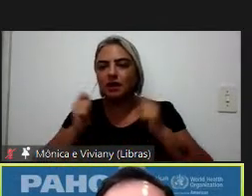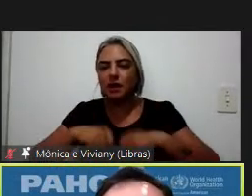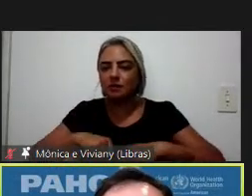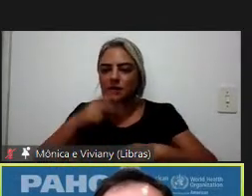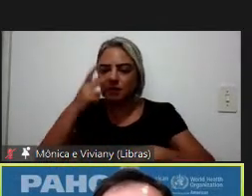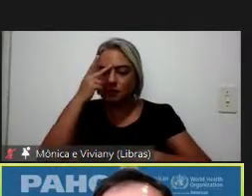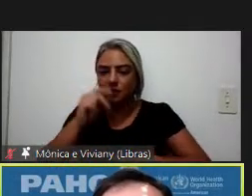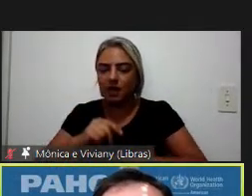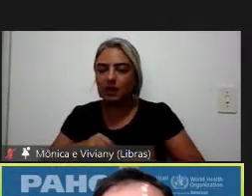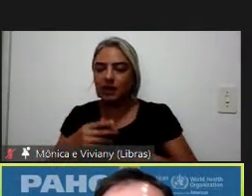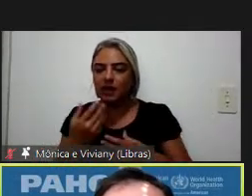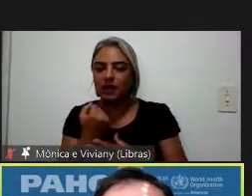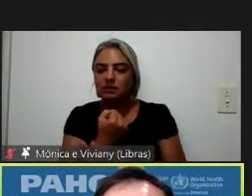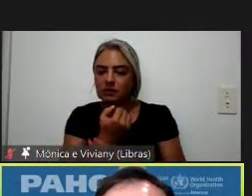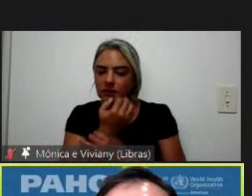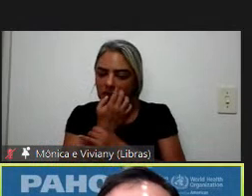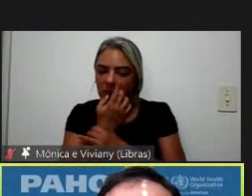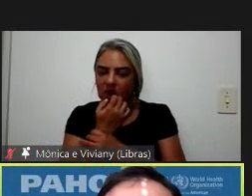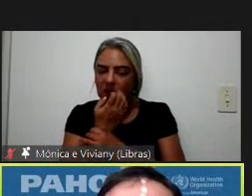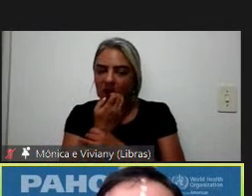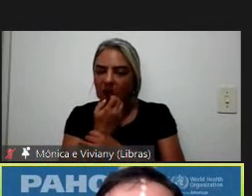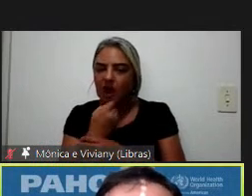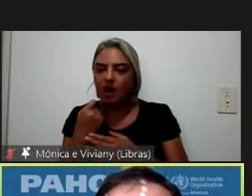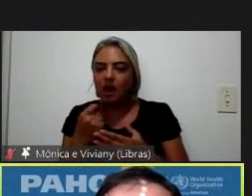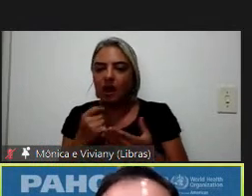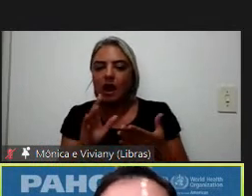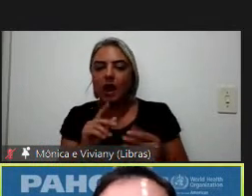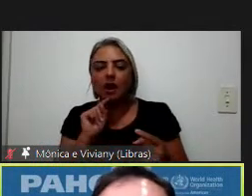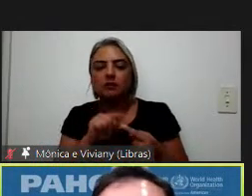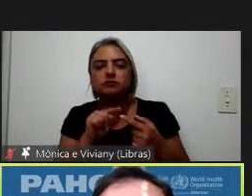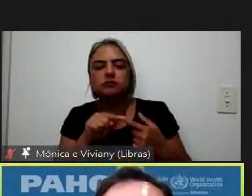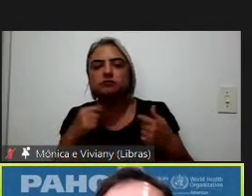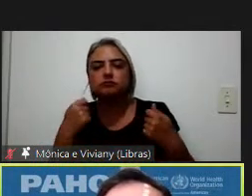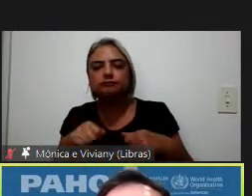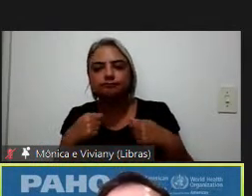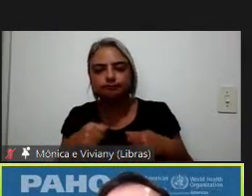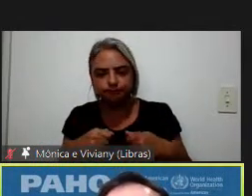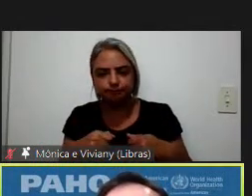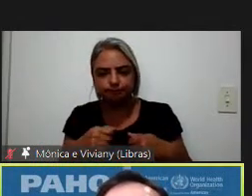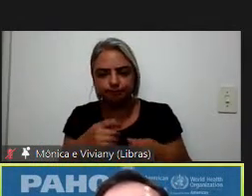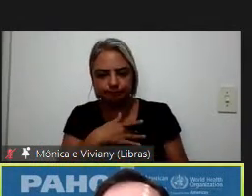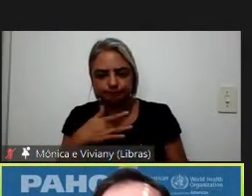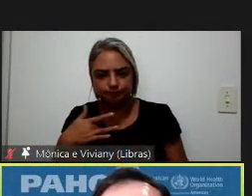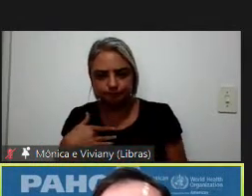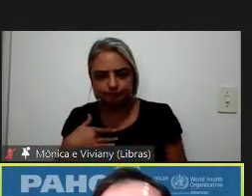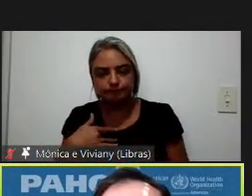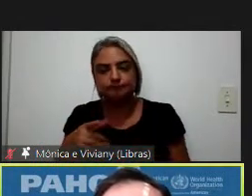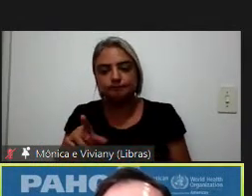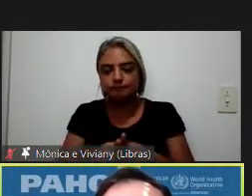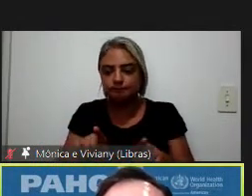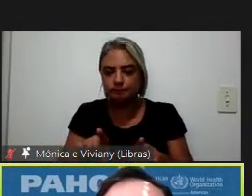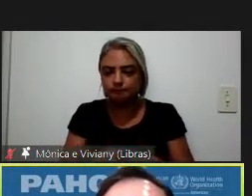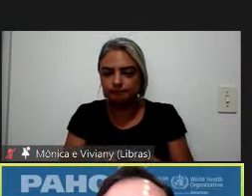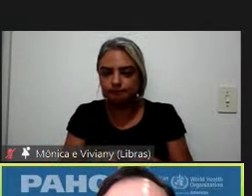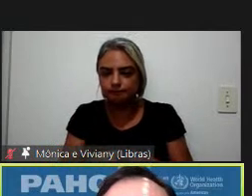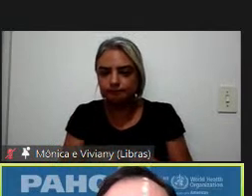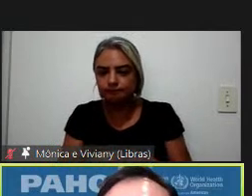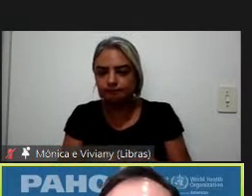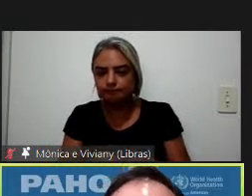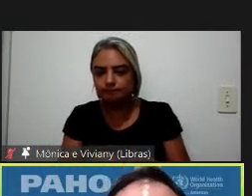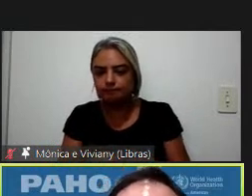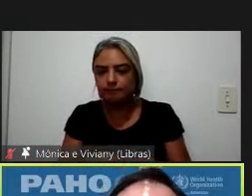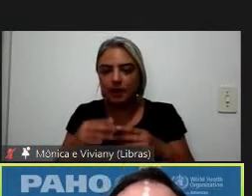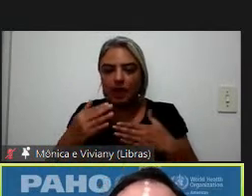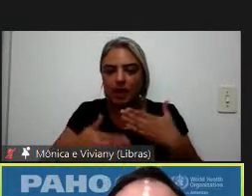we generated capacities so that we can assure the functions and the exercise of these health functions, public